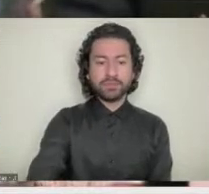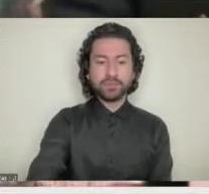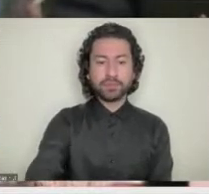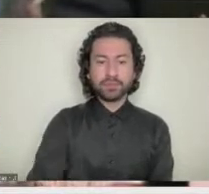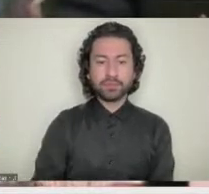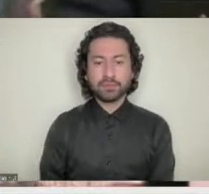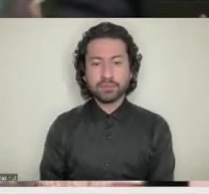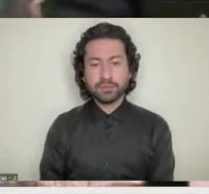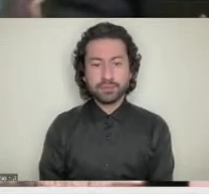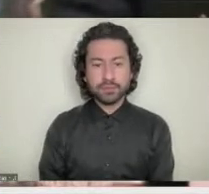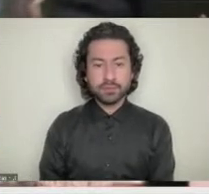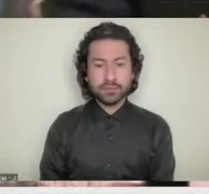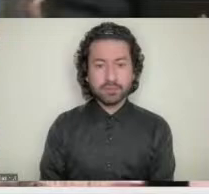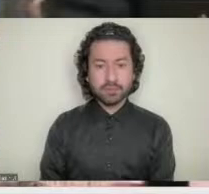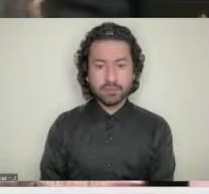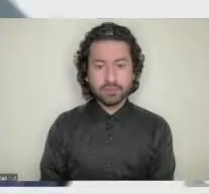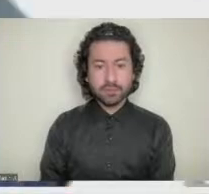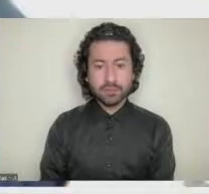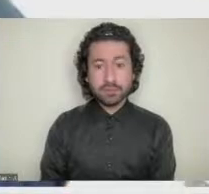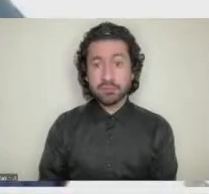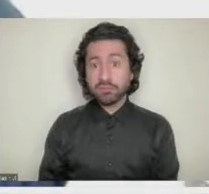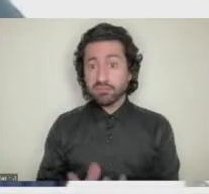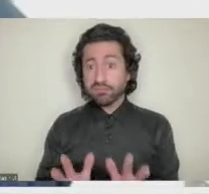No sé si desde acá podemos...